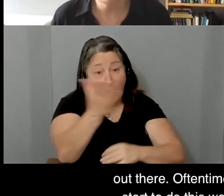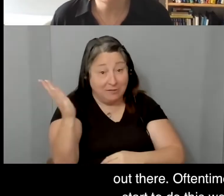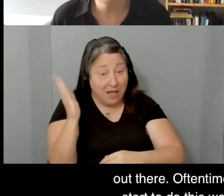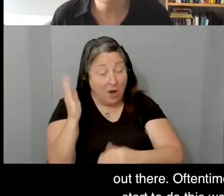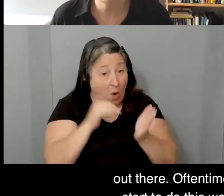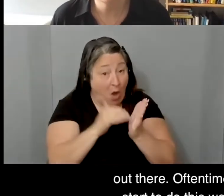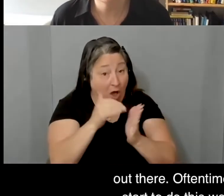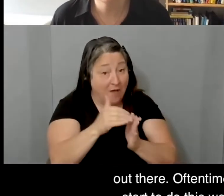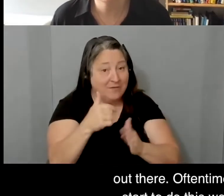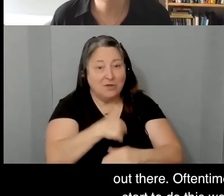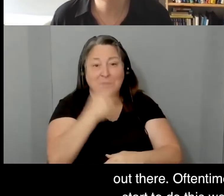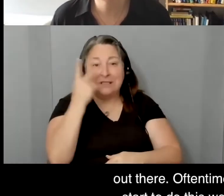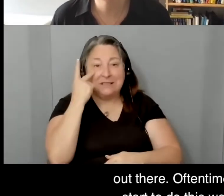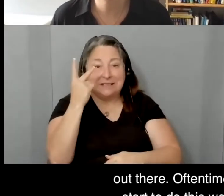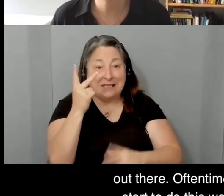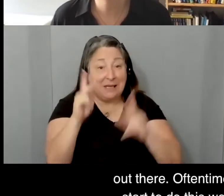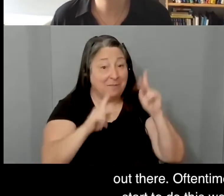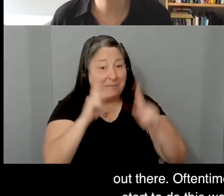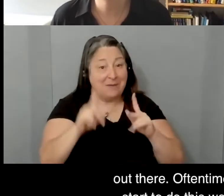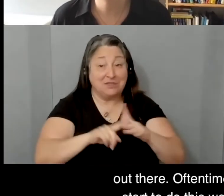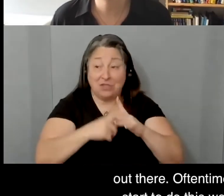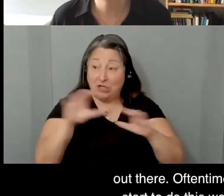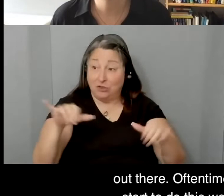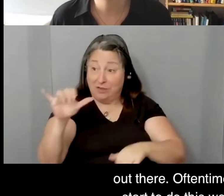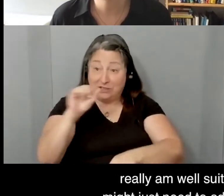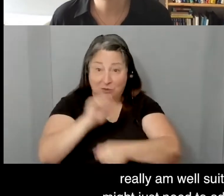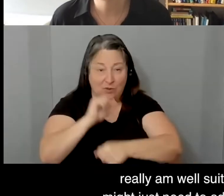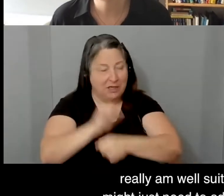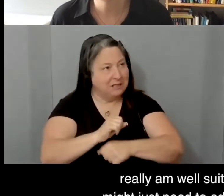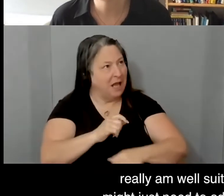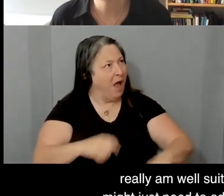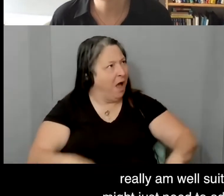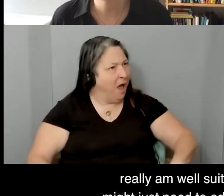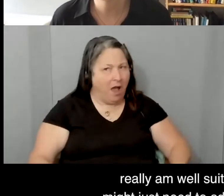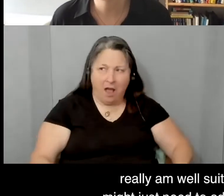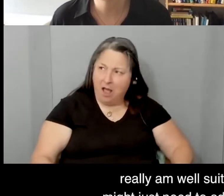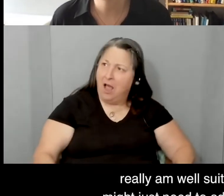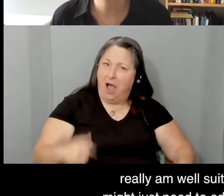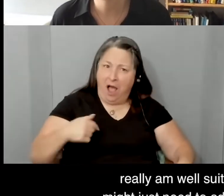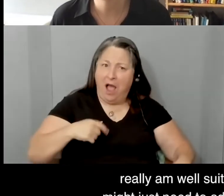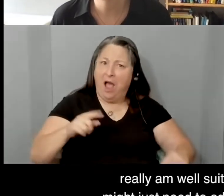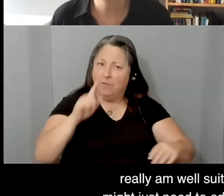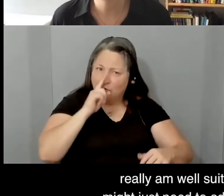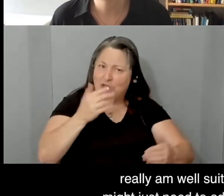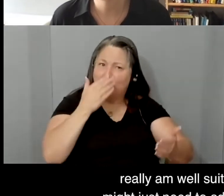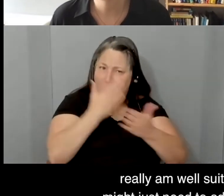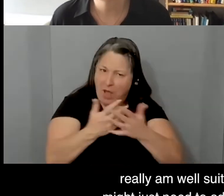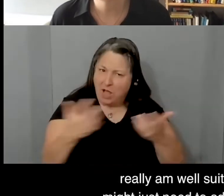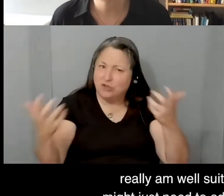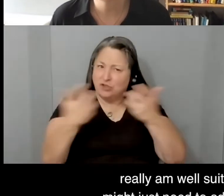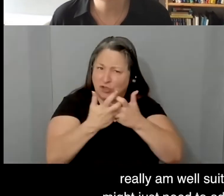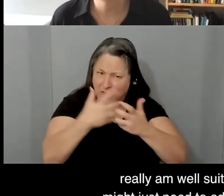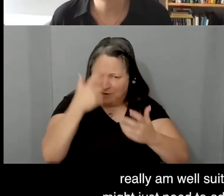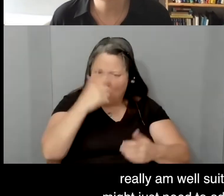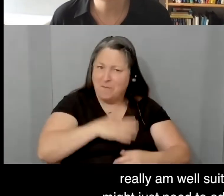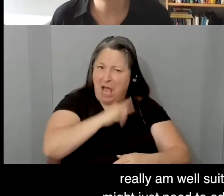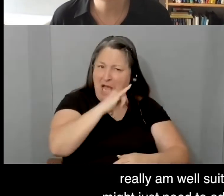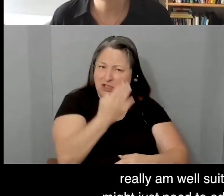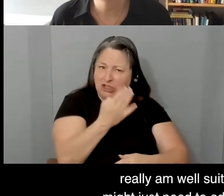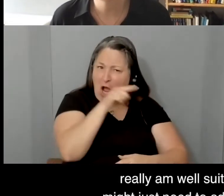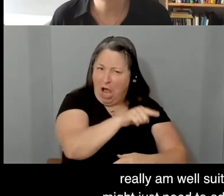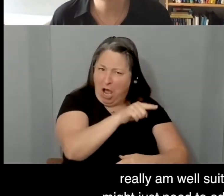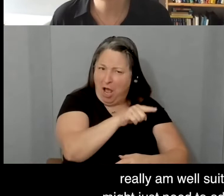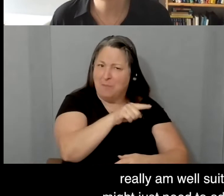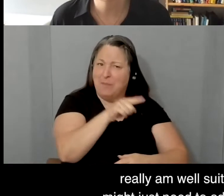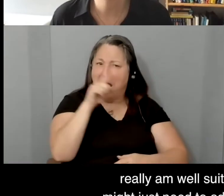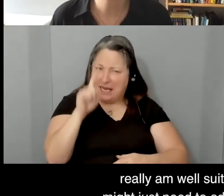see that people start to do this work and go, wait, I actually really am well suited for the job that I'm in. I might just need to add an